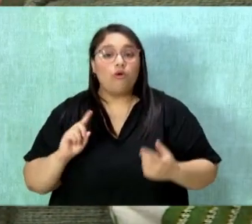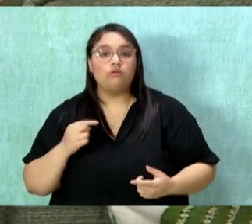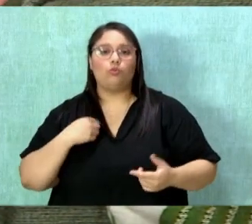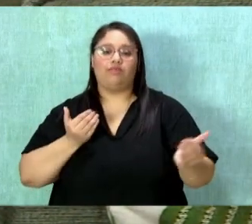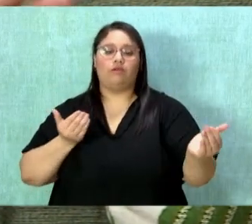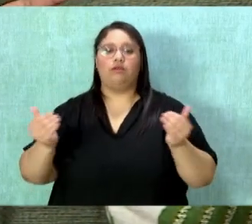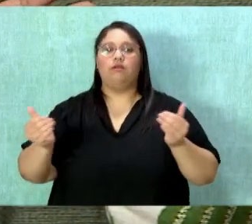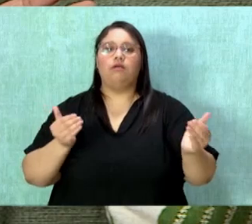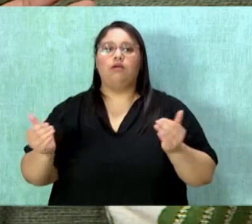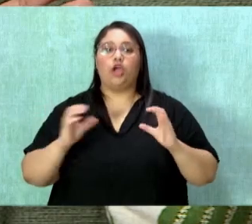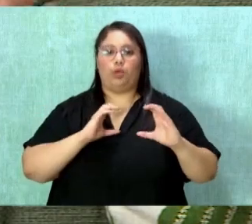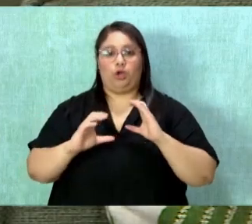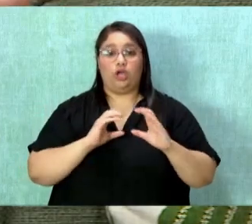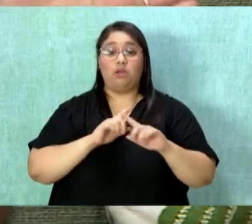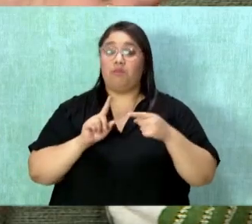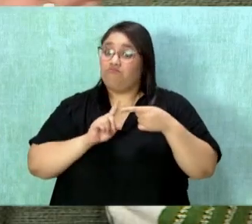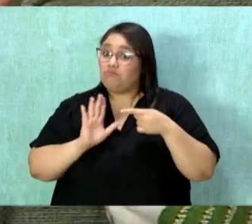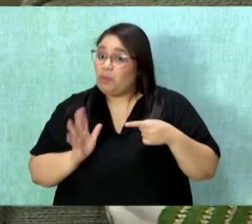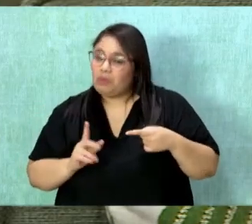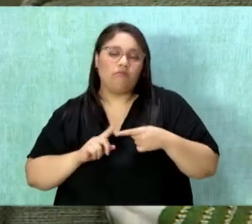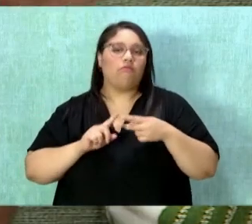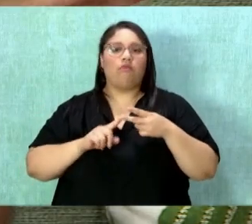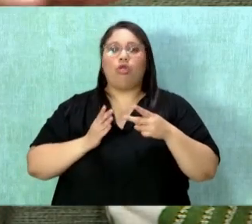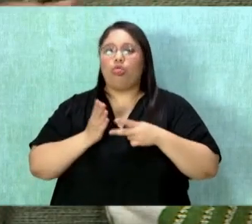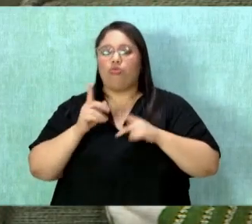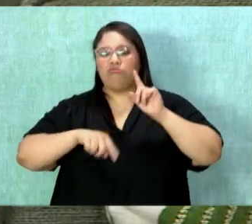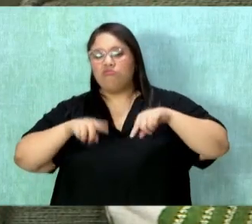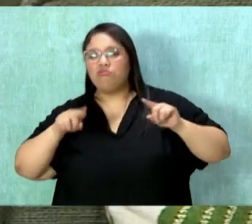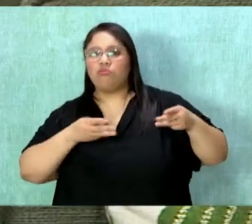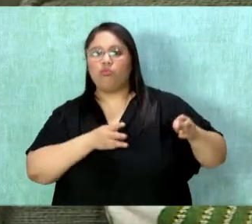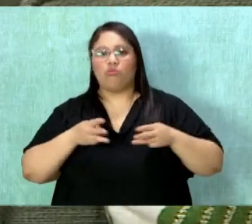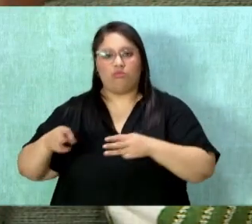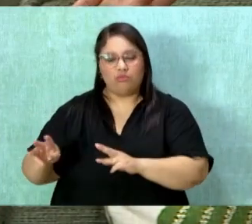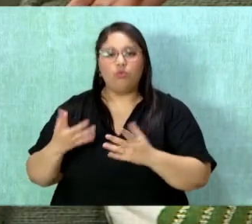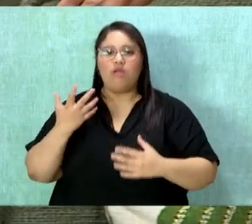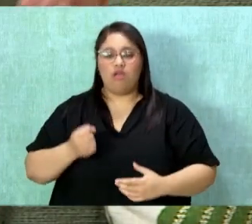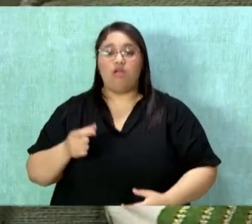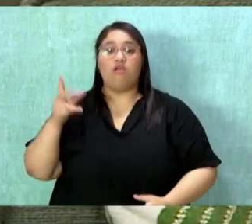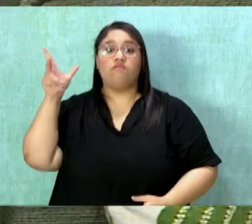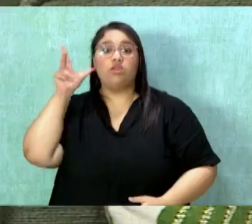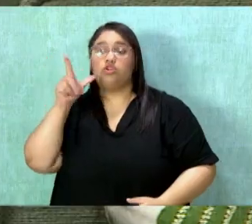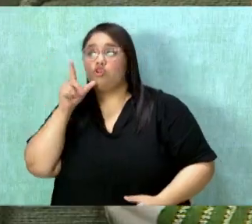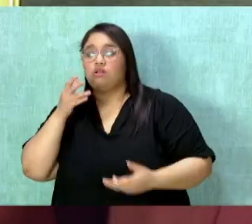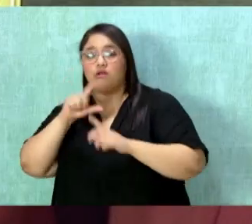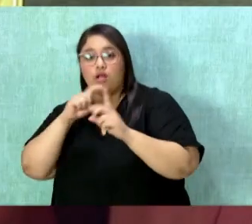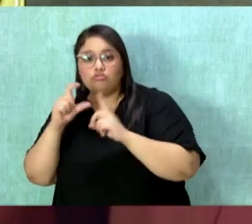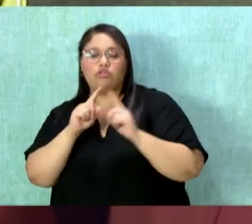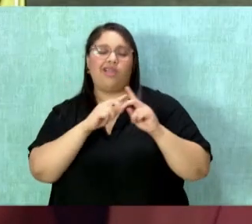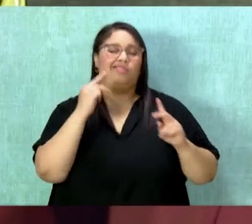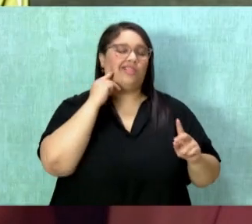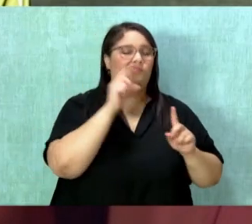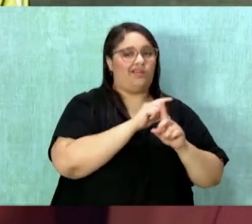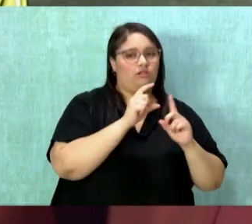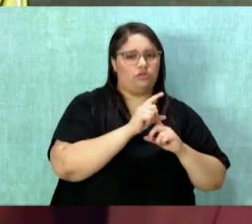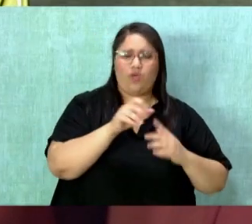facilitate the communication, but not just that, we facilitate through various cultures as well, because you've got hearing culture and you have deaf culture.